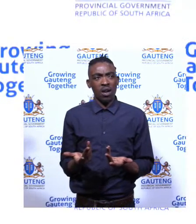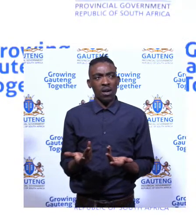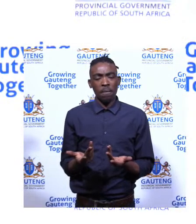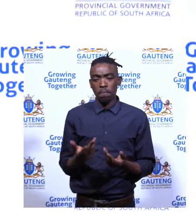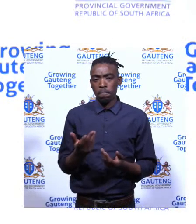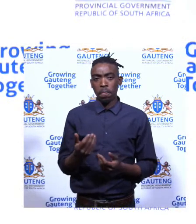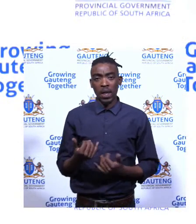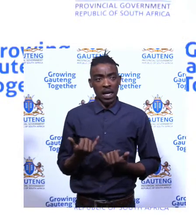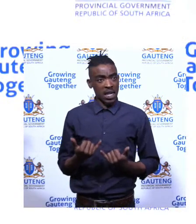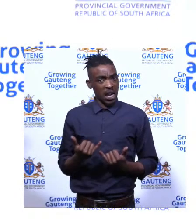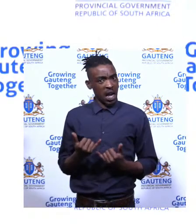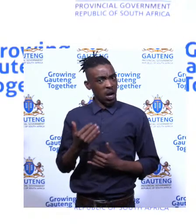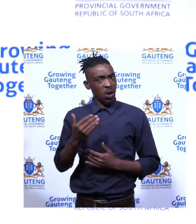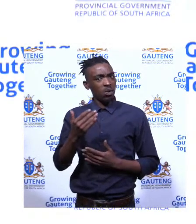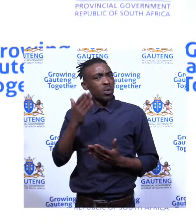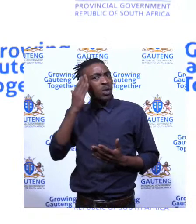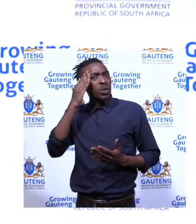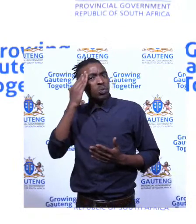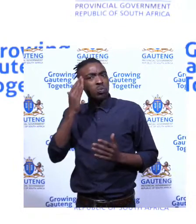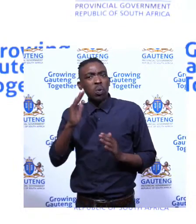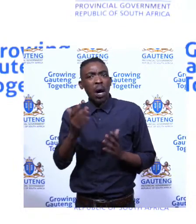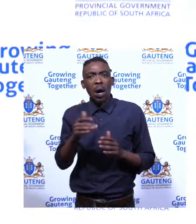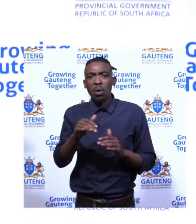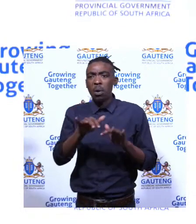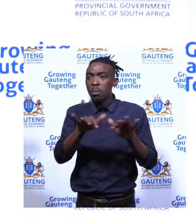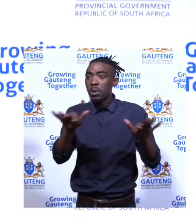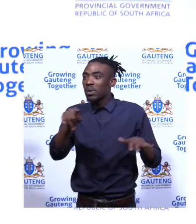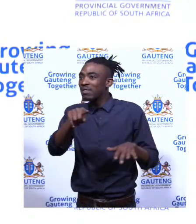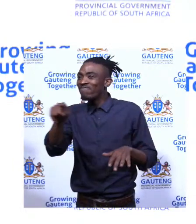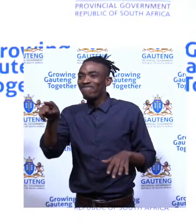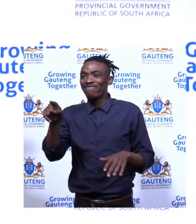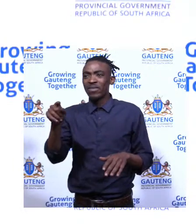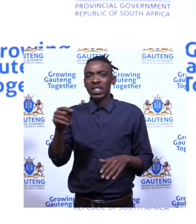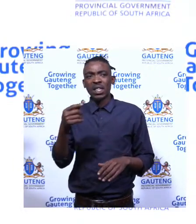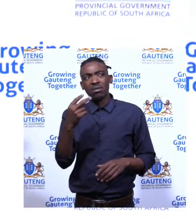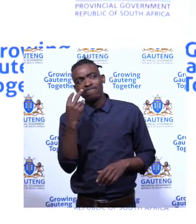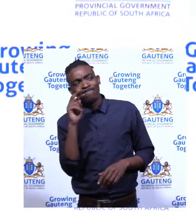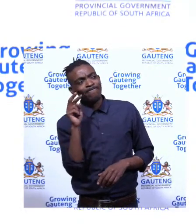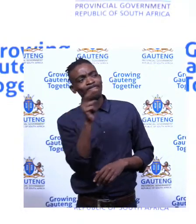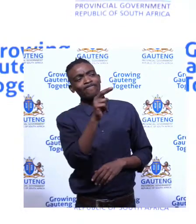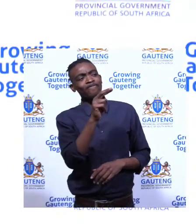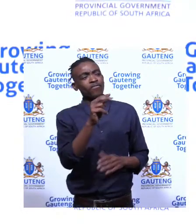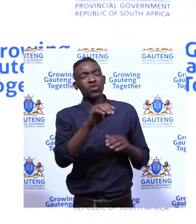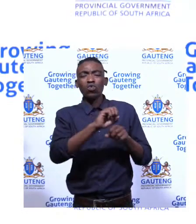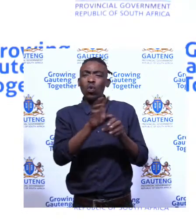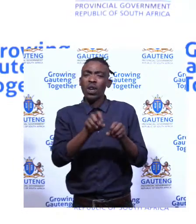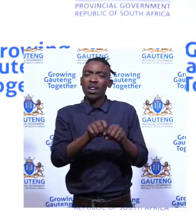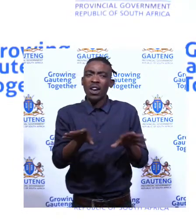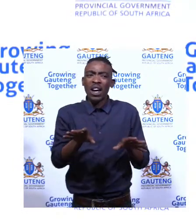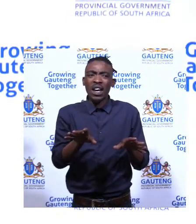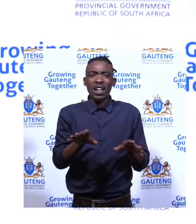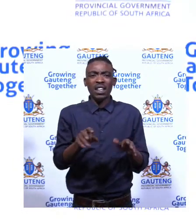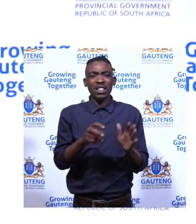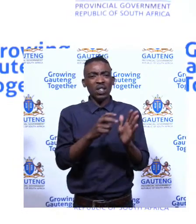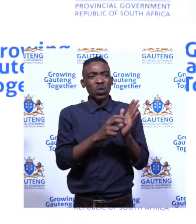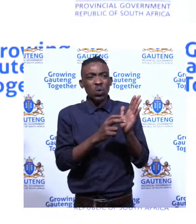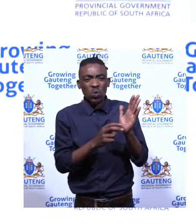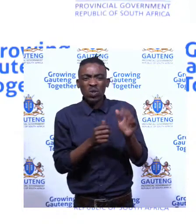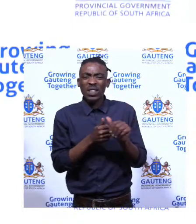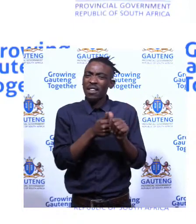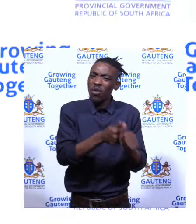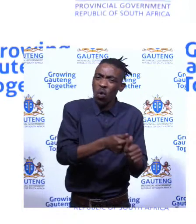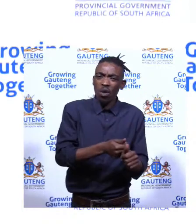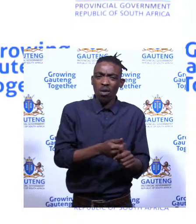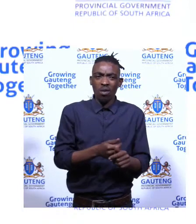non-pharmaceutical intervention? What is the level of adherence of the population to social distancing? And that's what drives, to a great